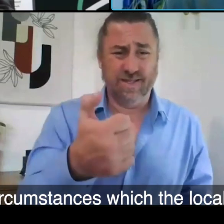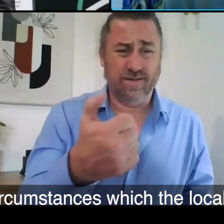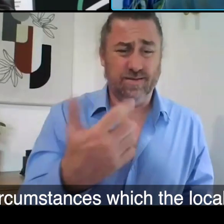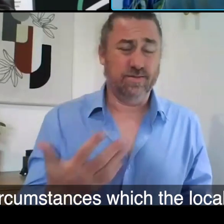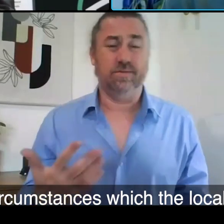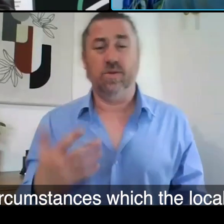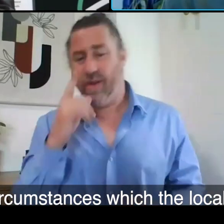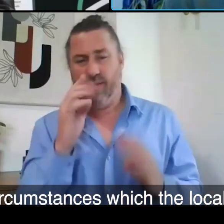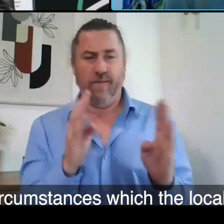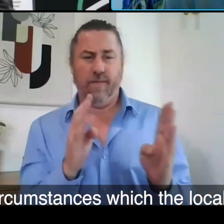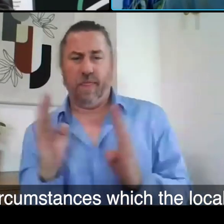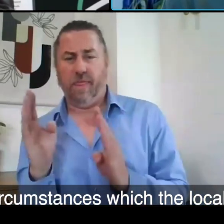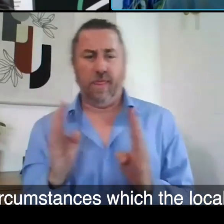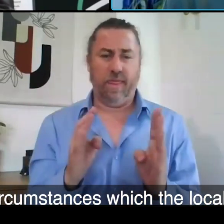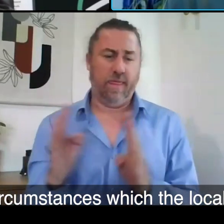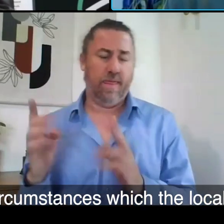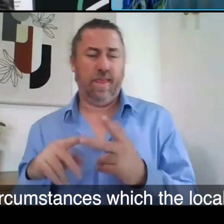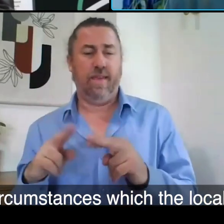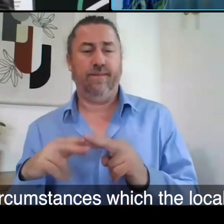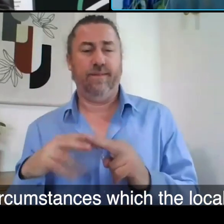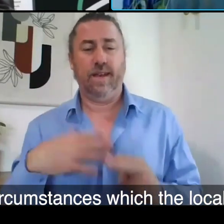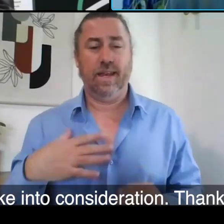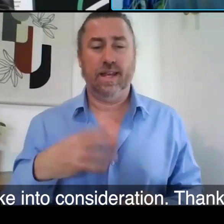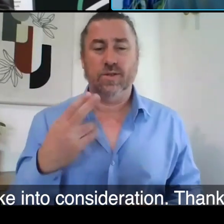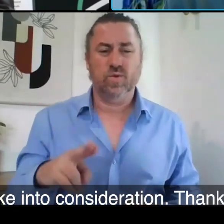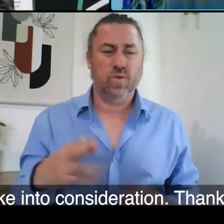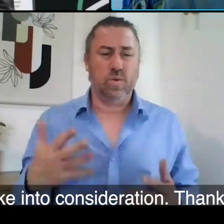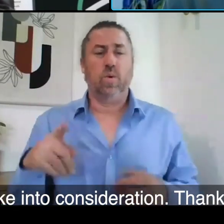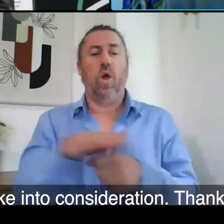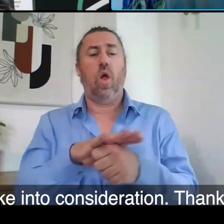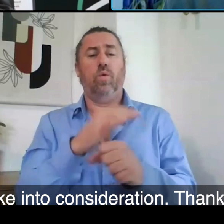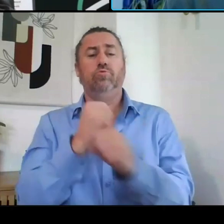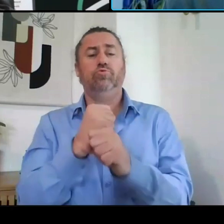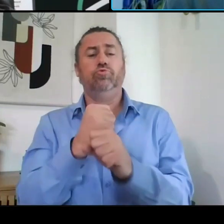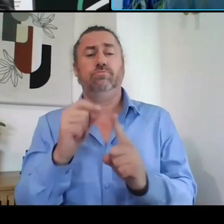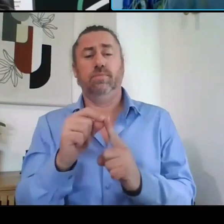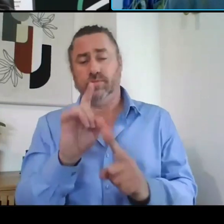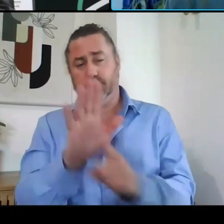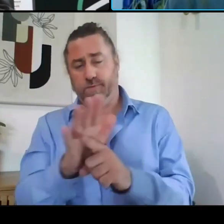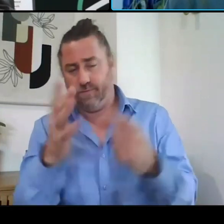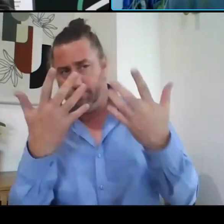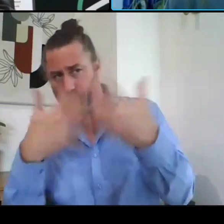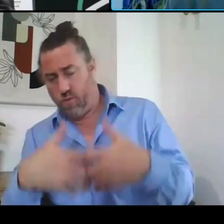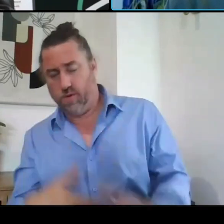their individual circumstances, which the local doctor can take into consideration. Thanks.